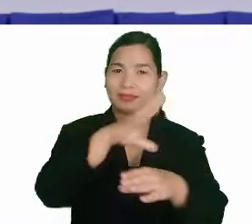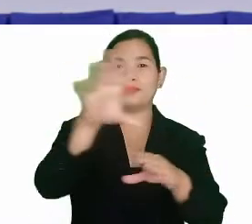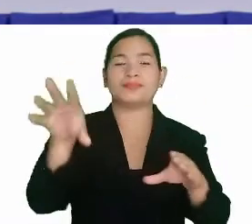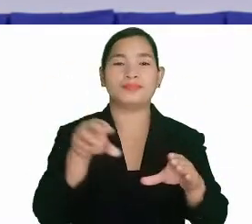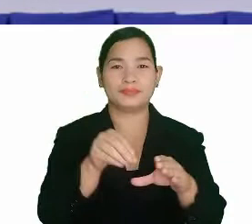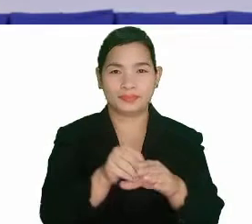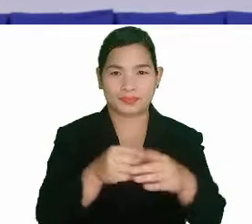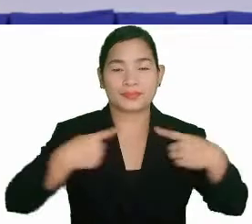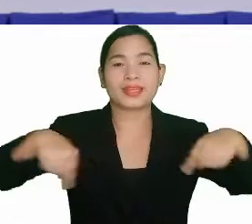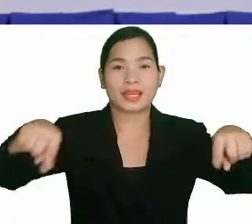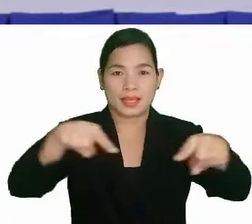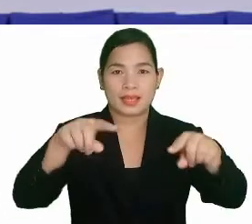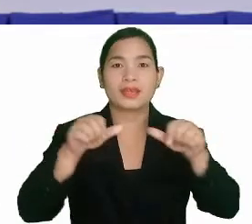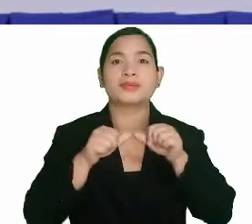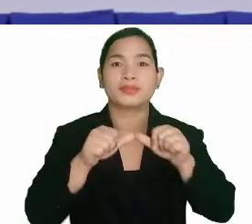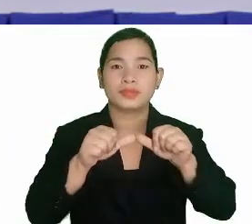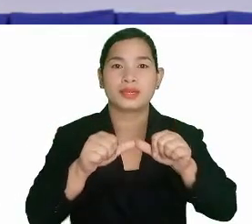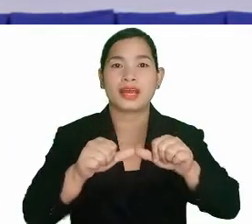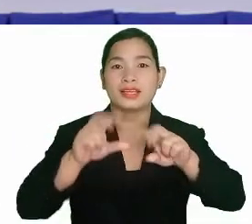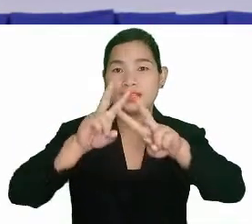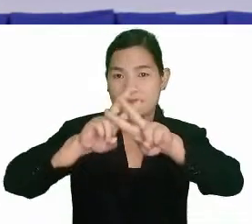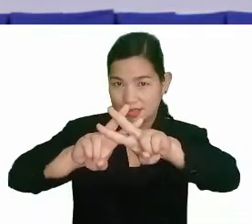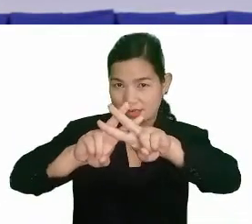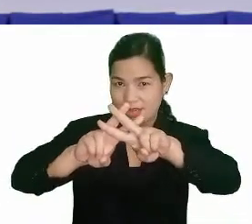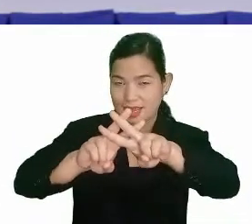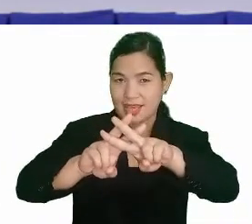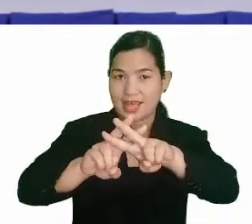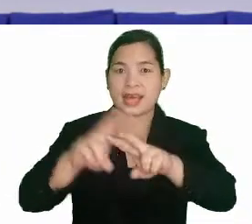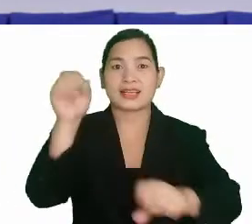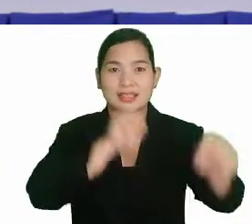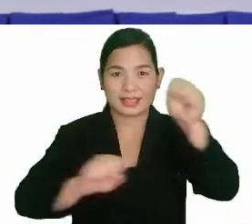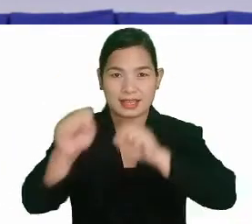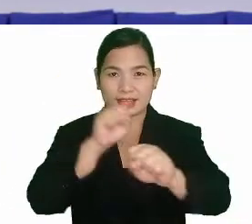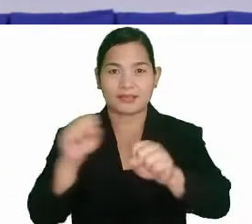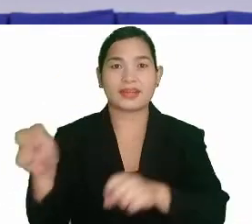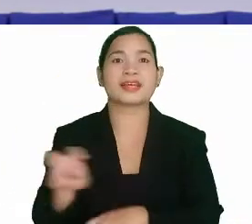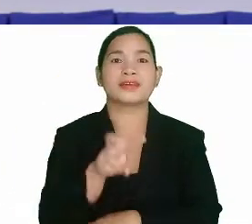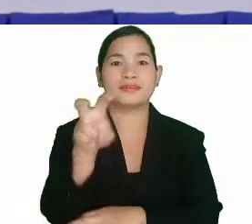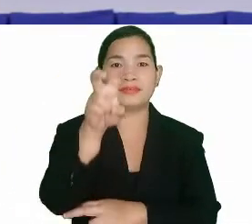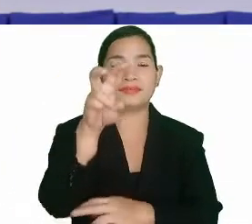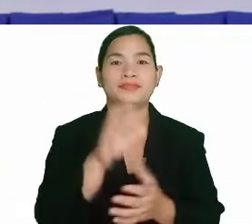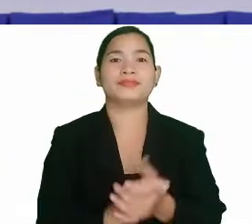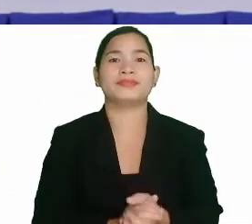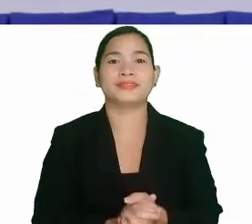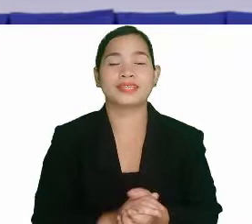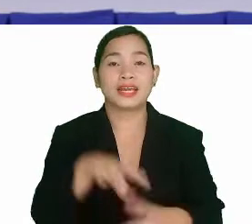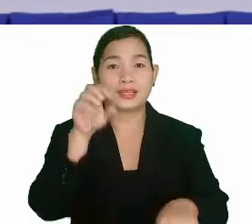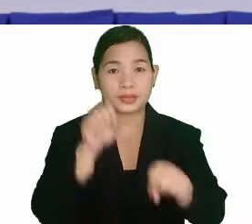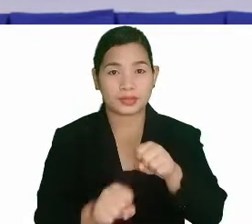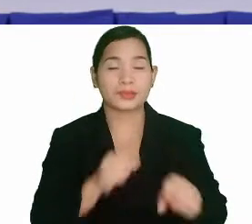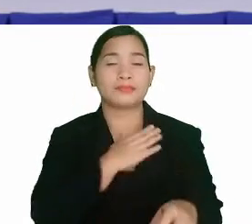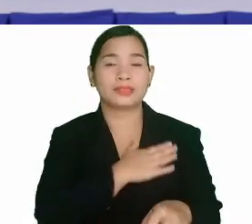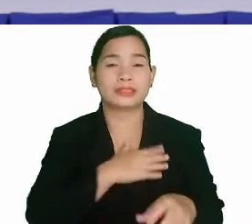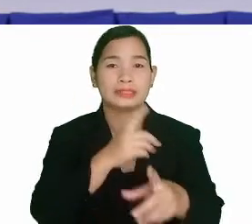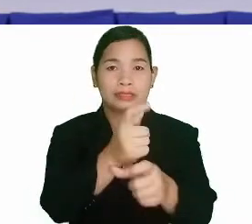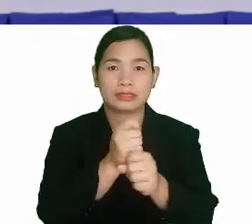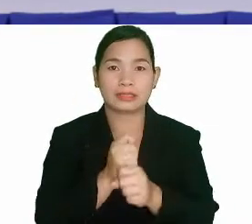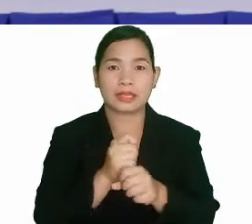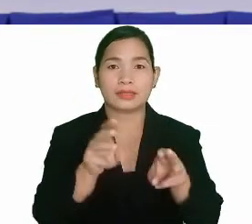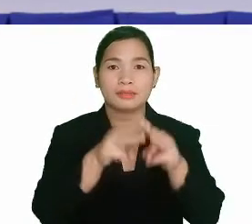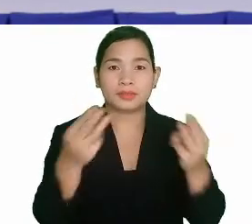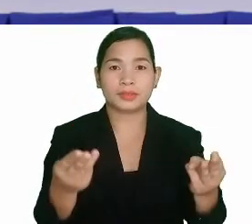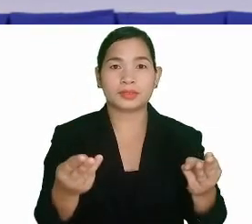join us as we continue our hashtag scientific adventure. So, get your